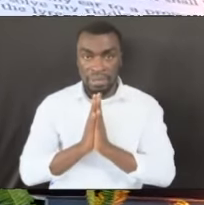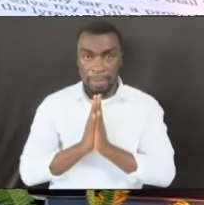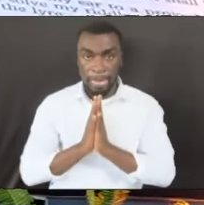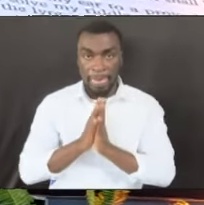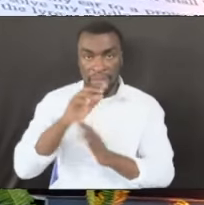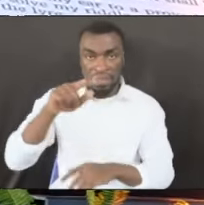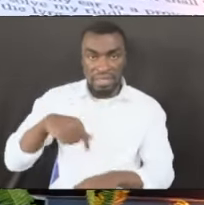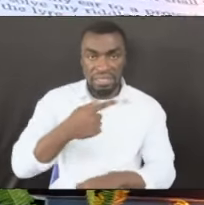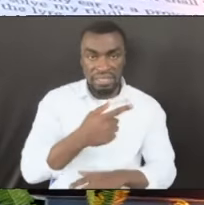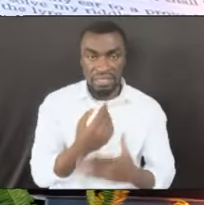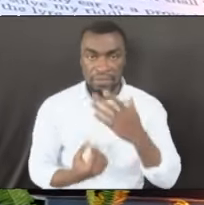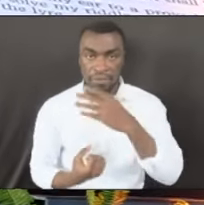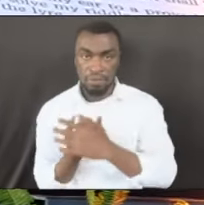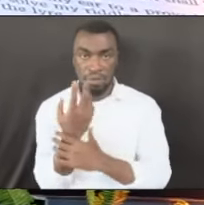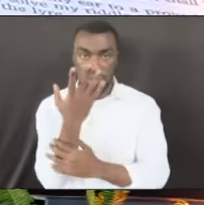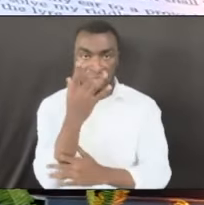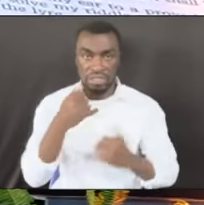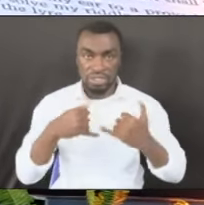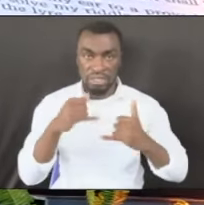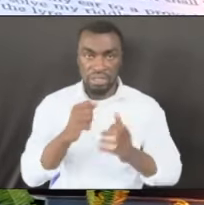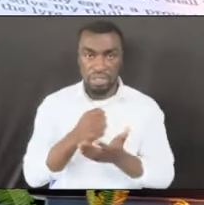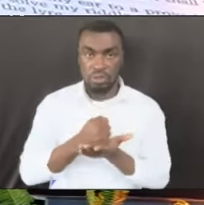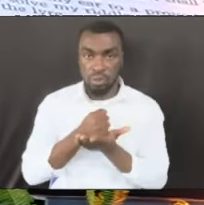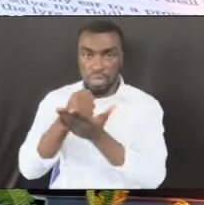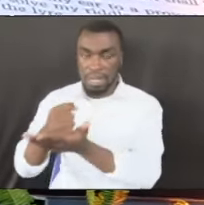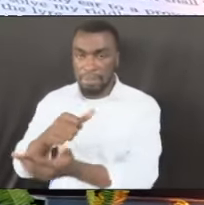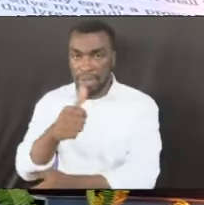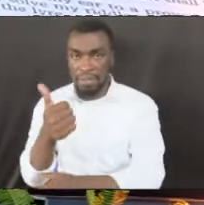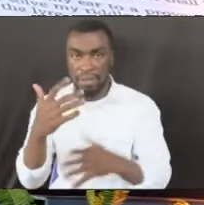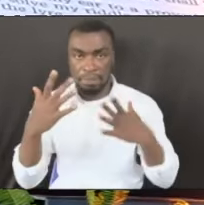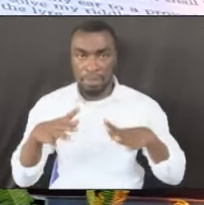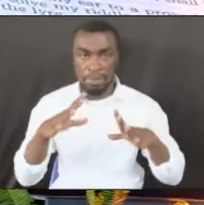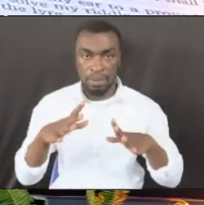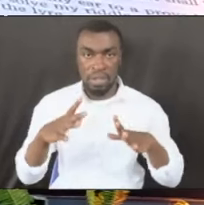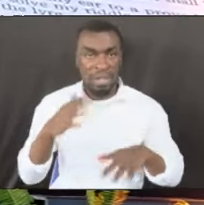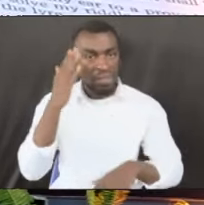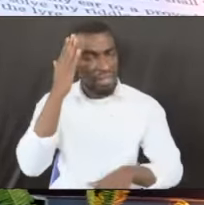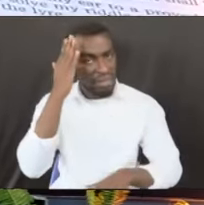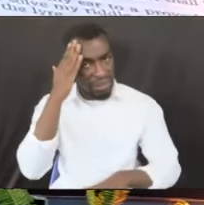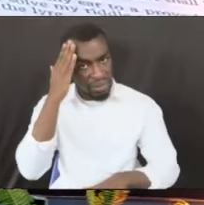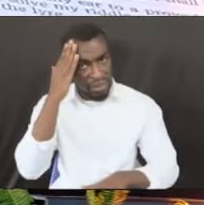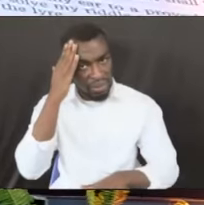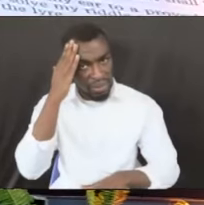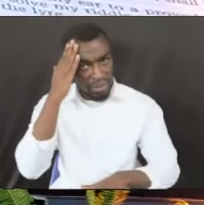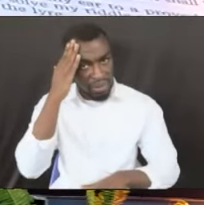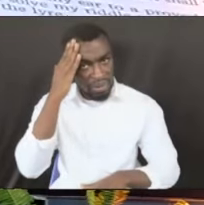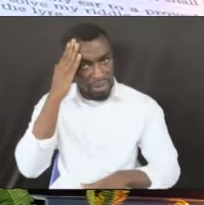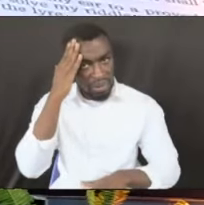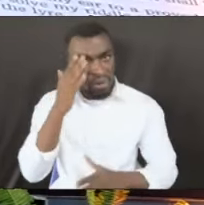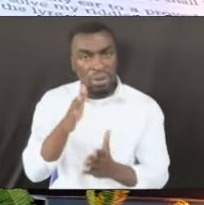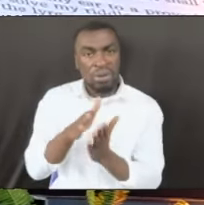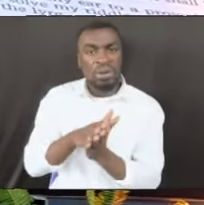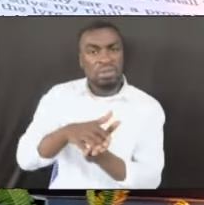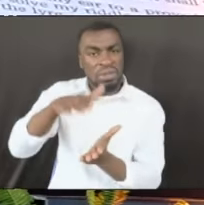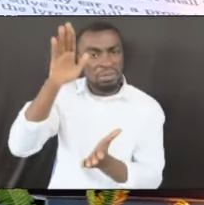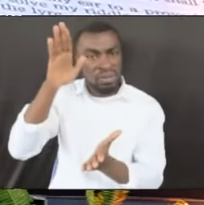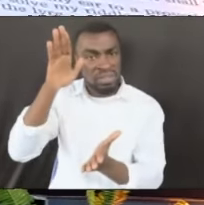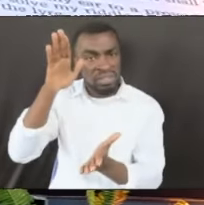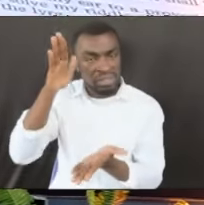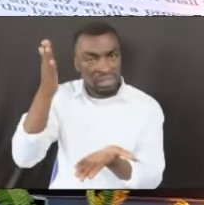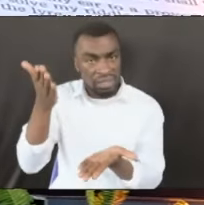are growing as they try to help others. They become familiar with the largest plans, the most stirring